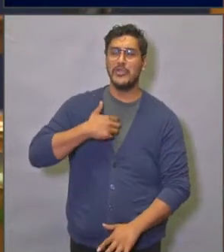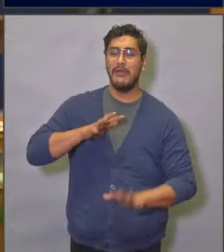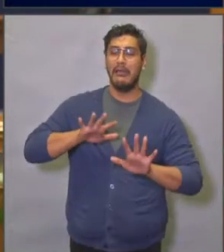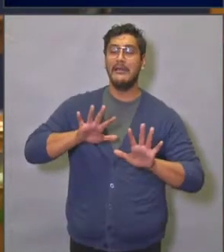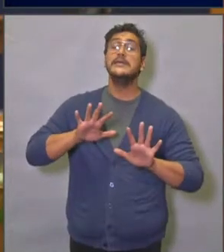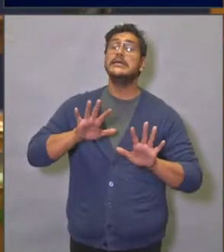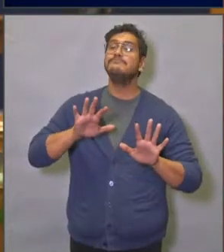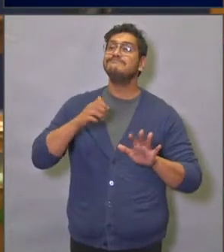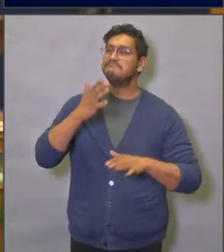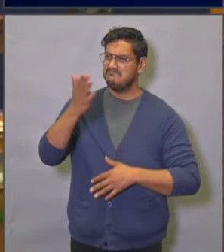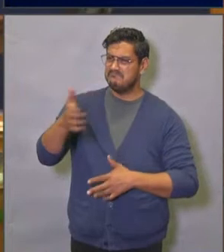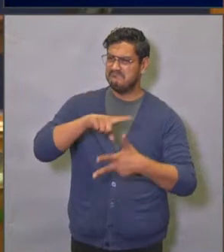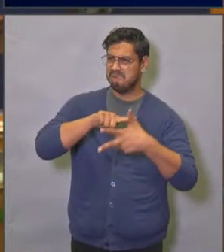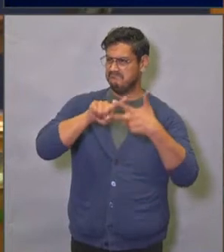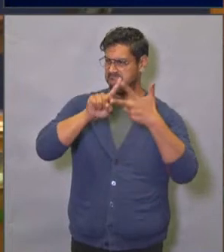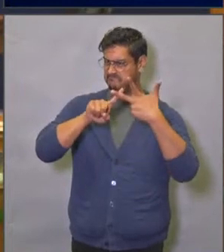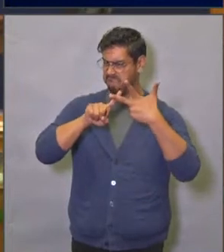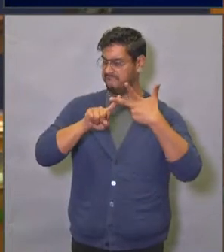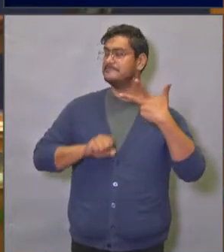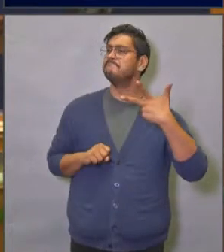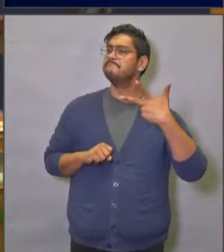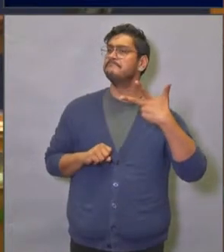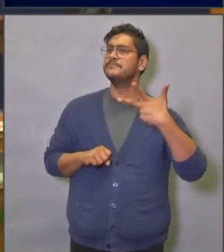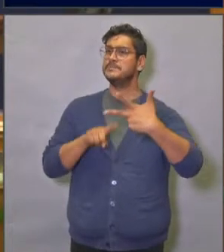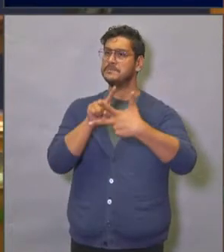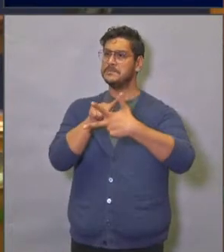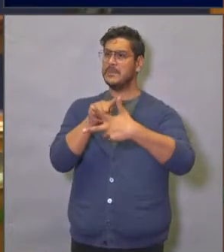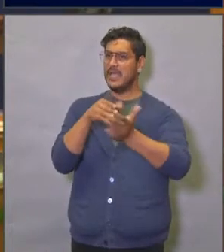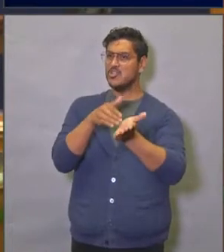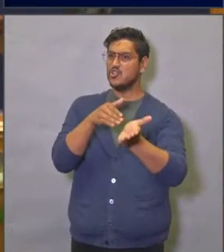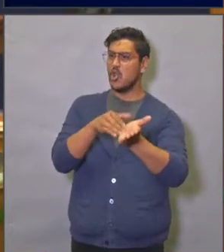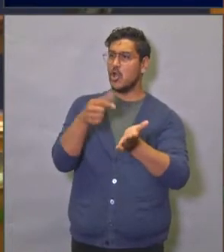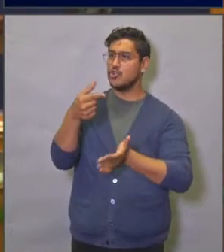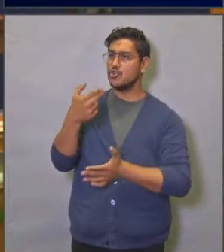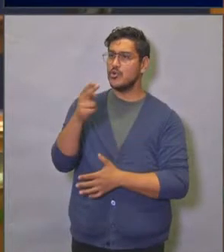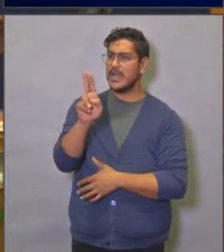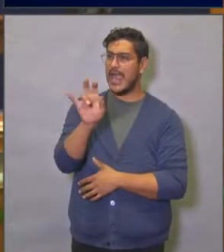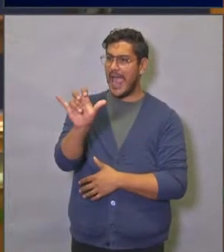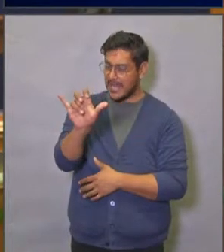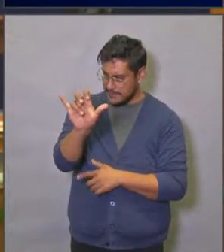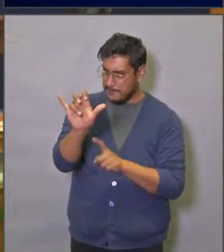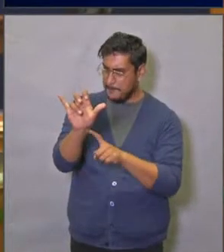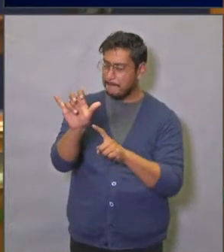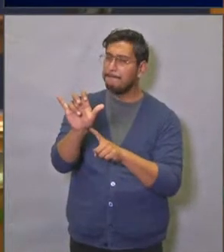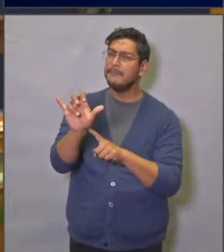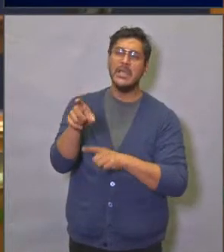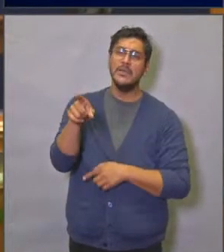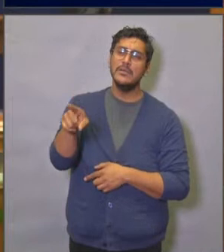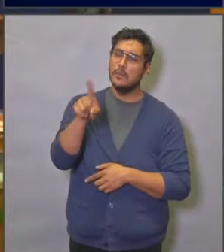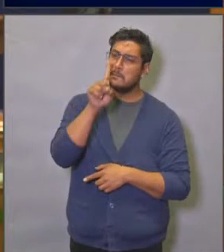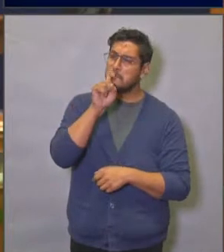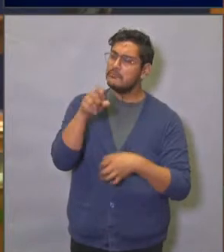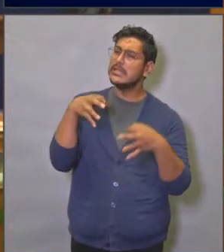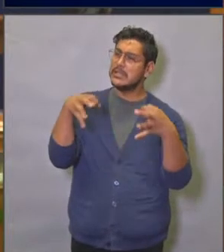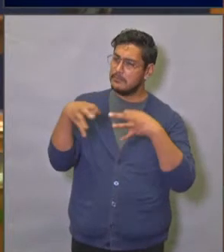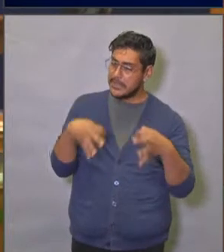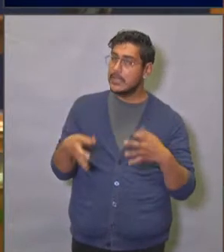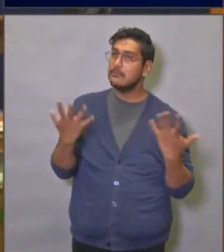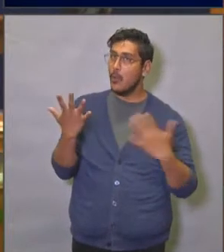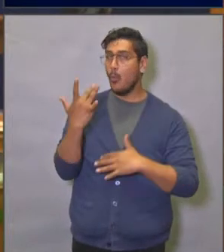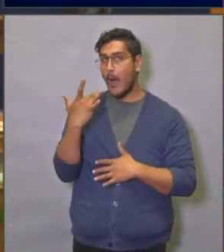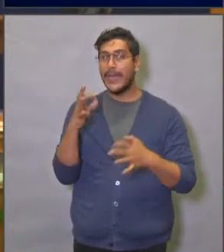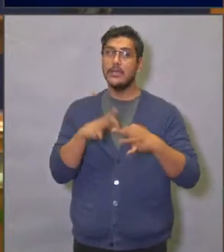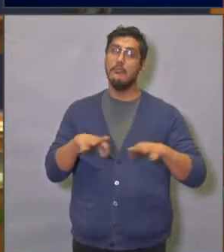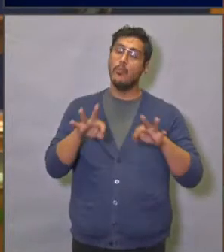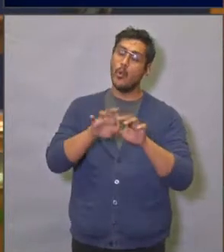3 questions, if I may. One, if Dr. Gailey could follow up you explained very well the reason why it's important for people